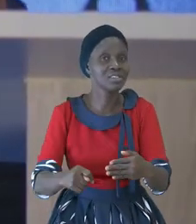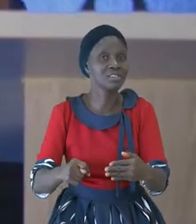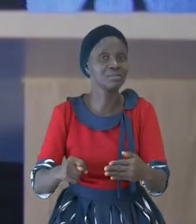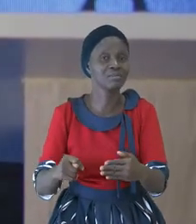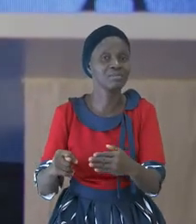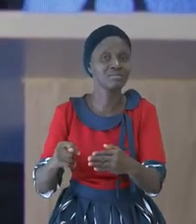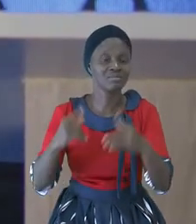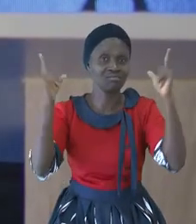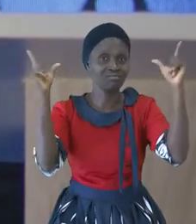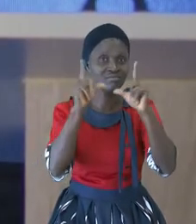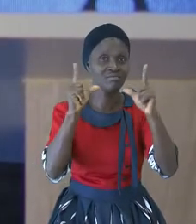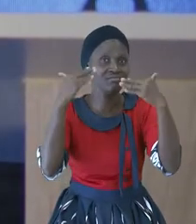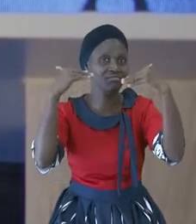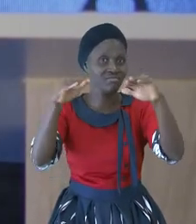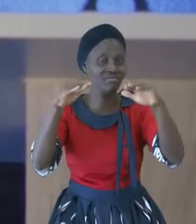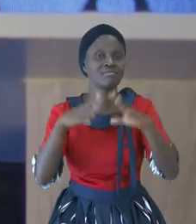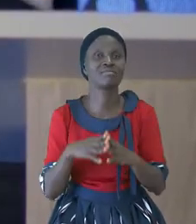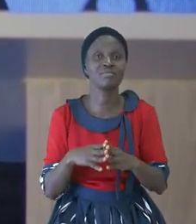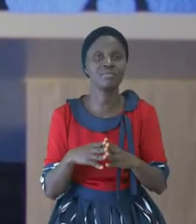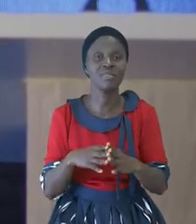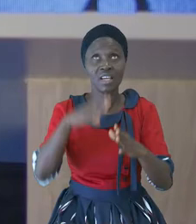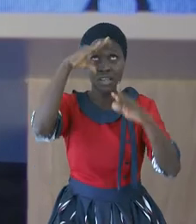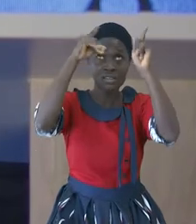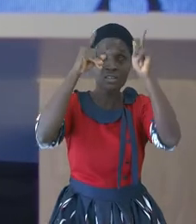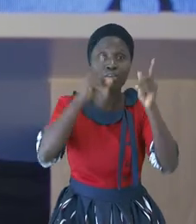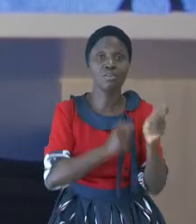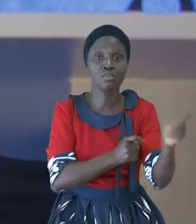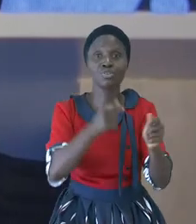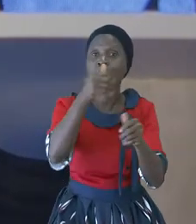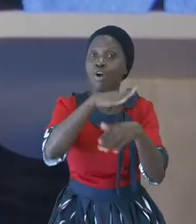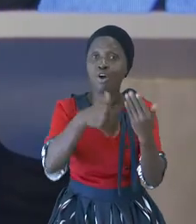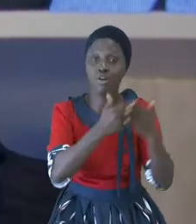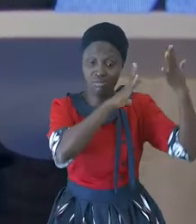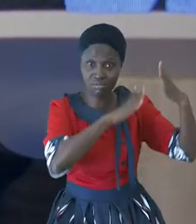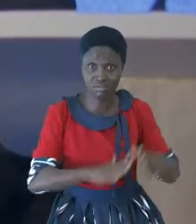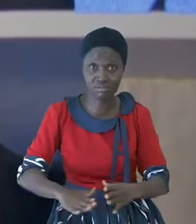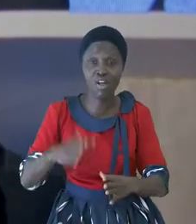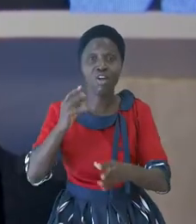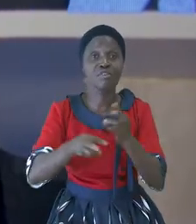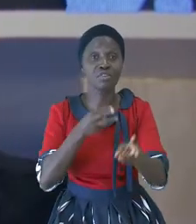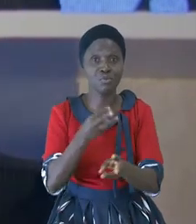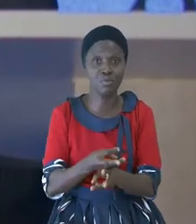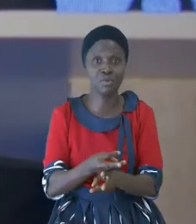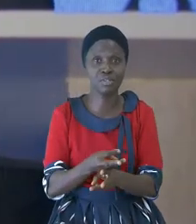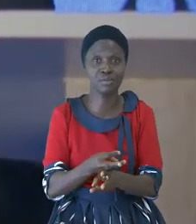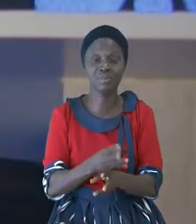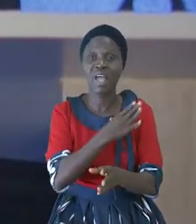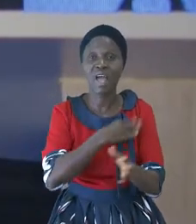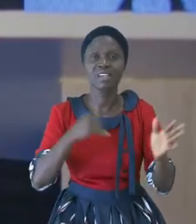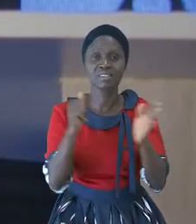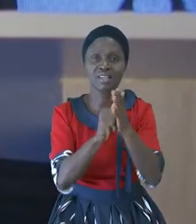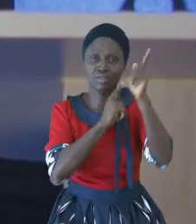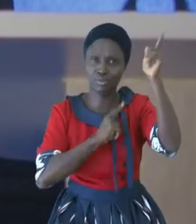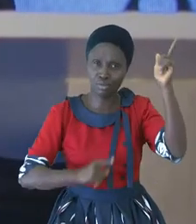that controls all the shores of the ocean of the world, that they cannot cross that shore. And that Lord